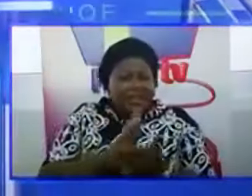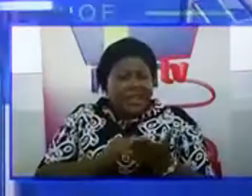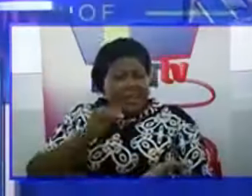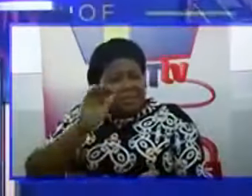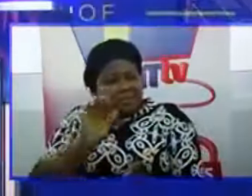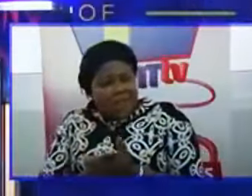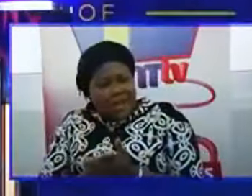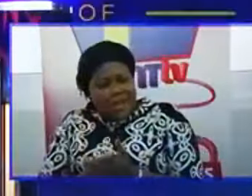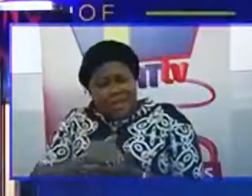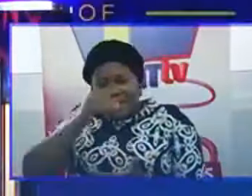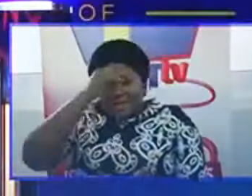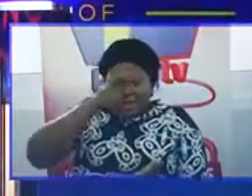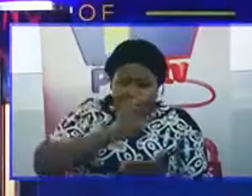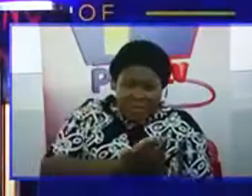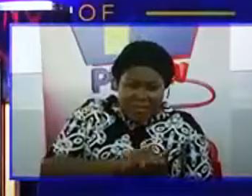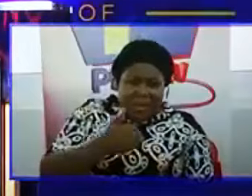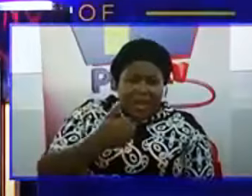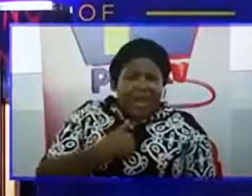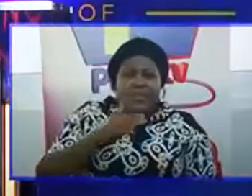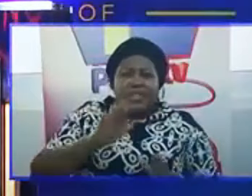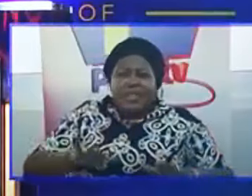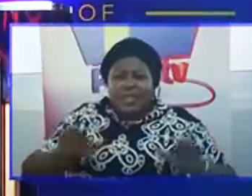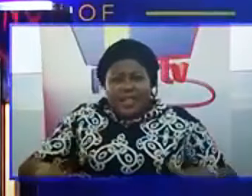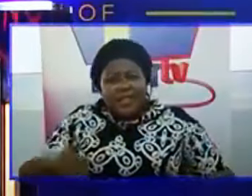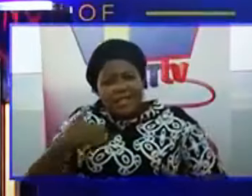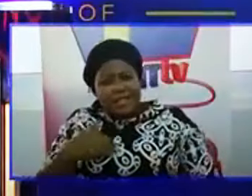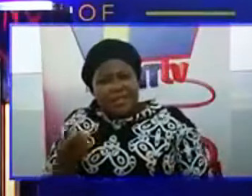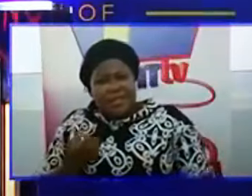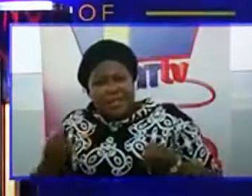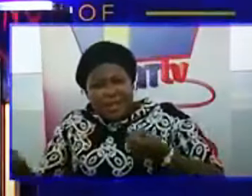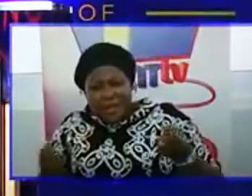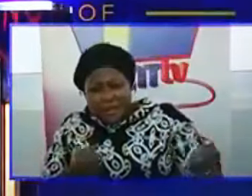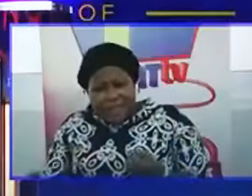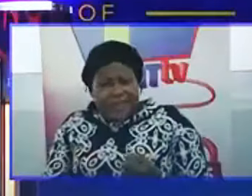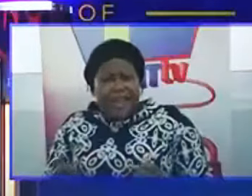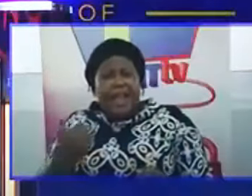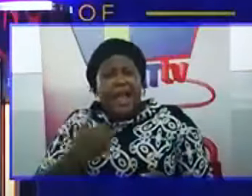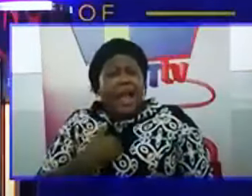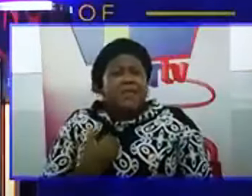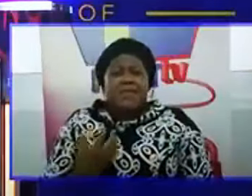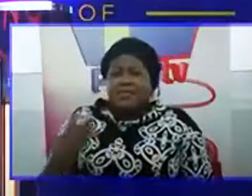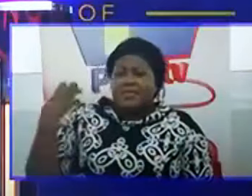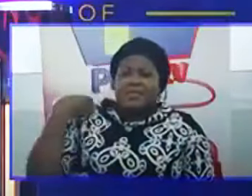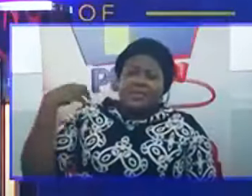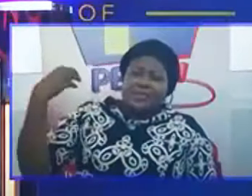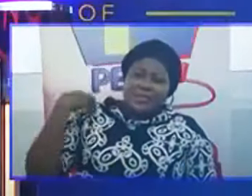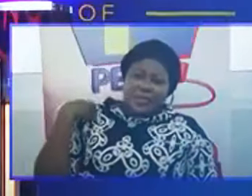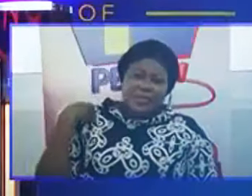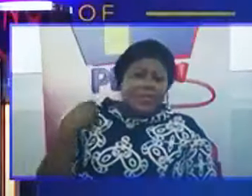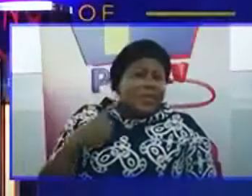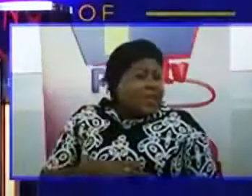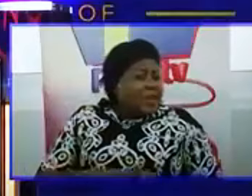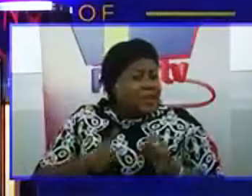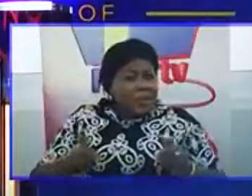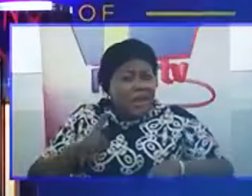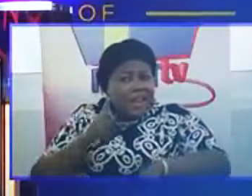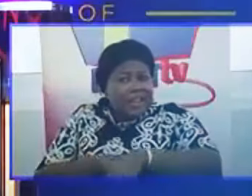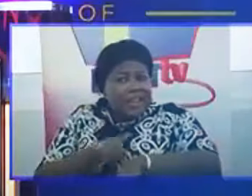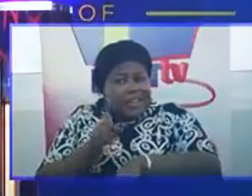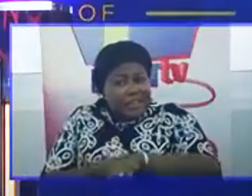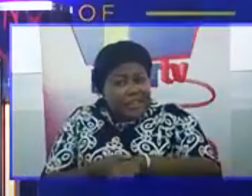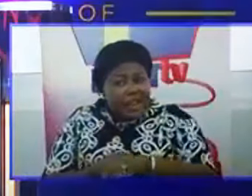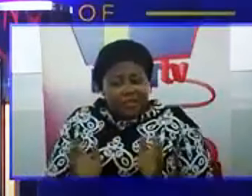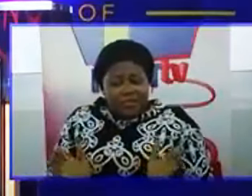husband, that's my car, that's my child, a period of acquisition of titles and all that. But you see, time will be pushing you